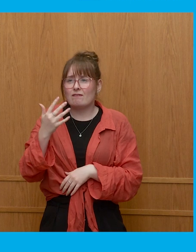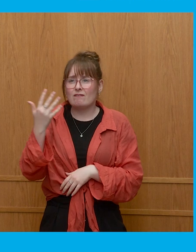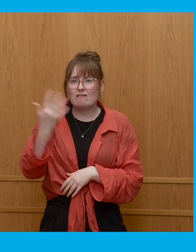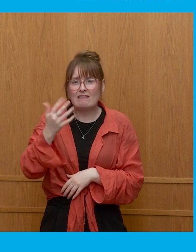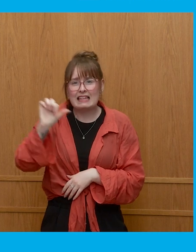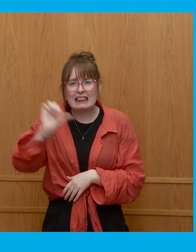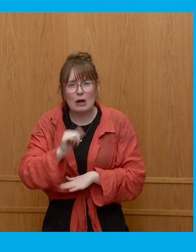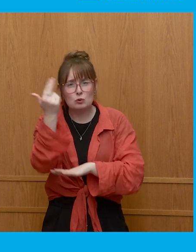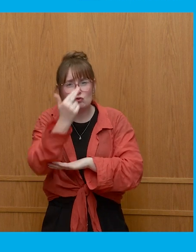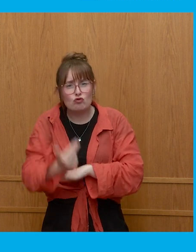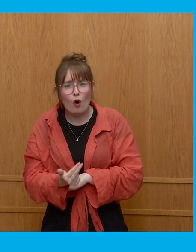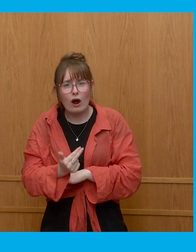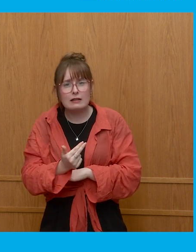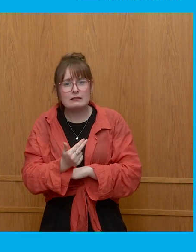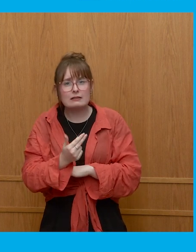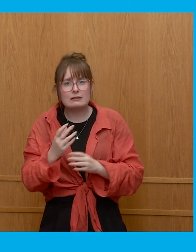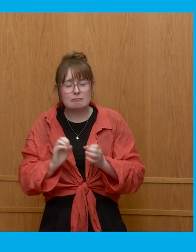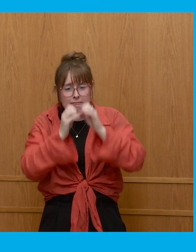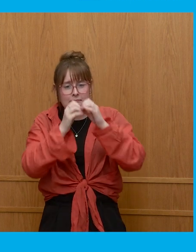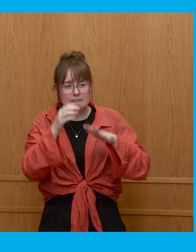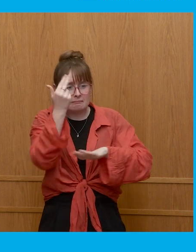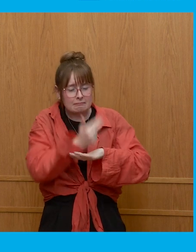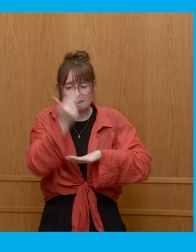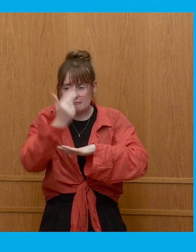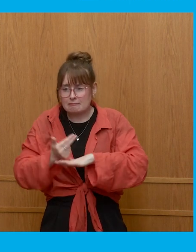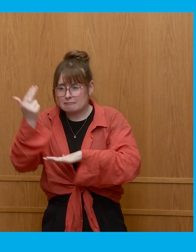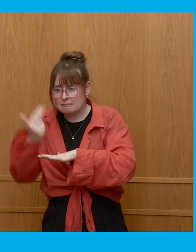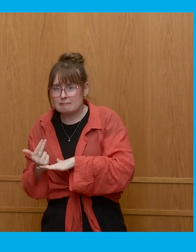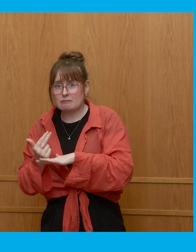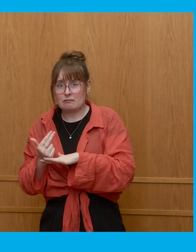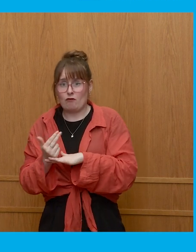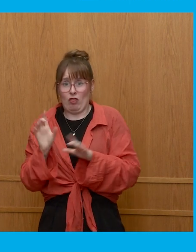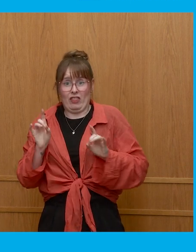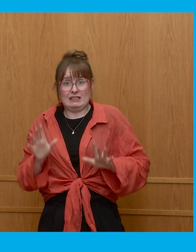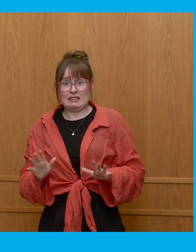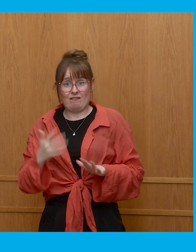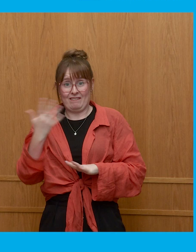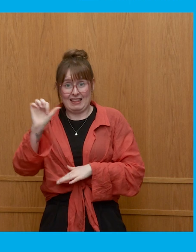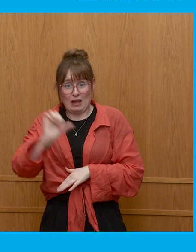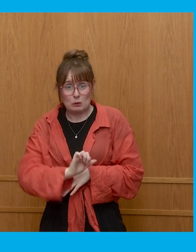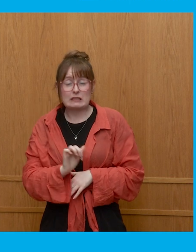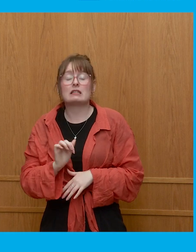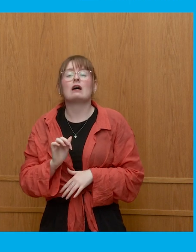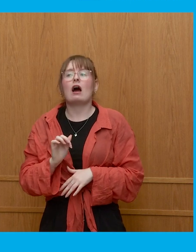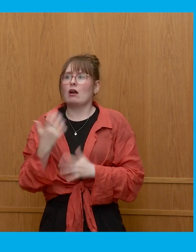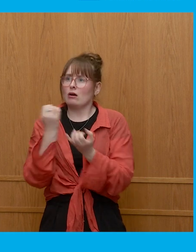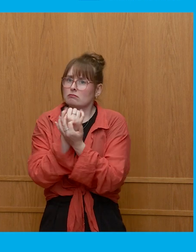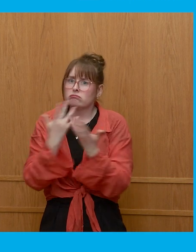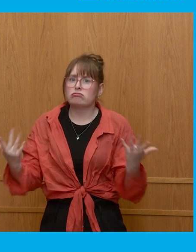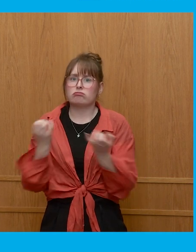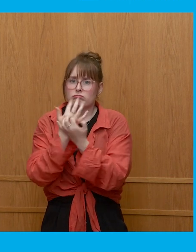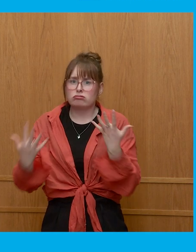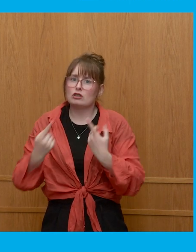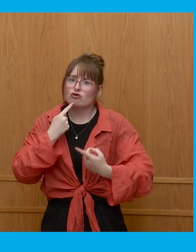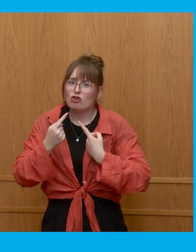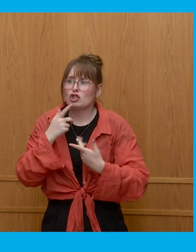15,000 drawings or something like that in RMJM alone. And thousands of instructions